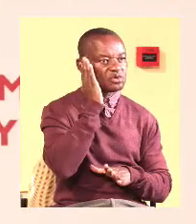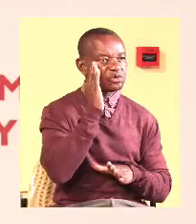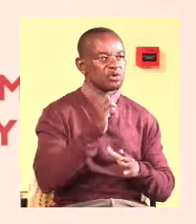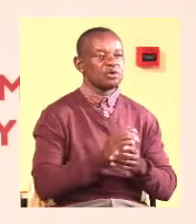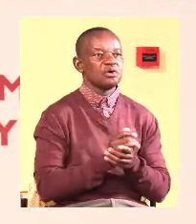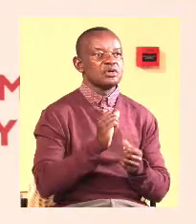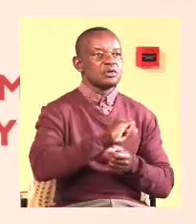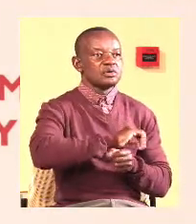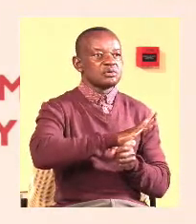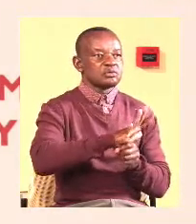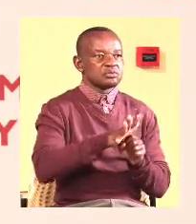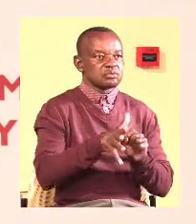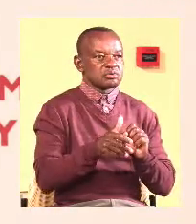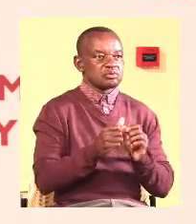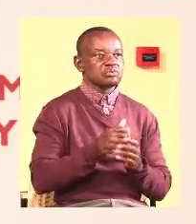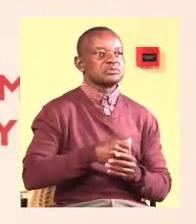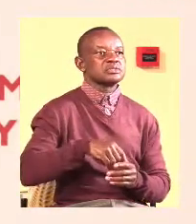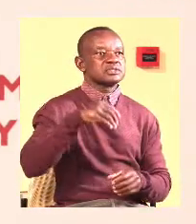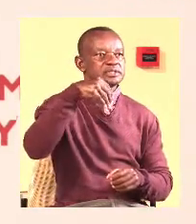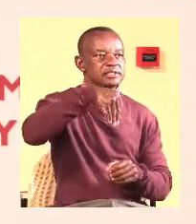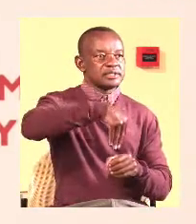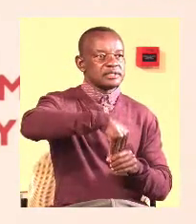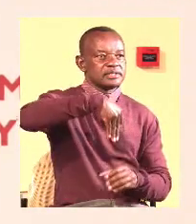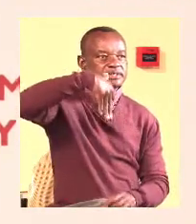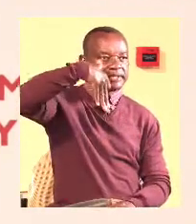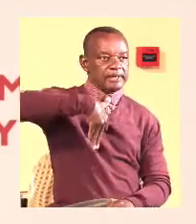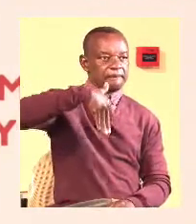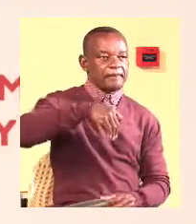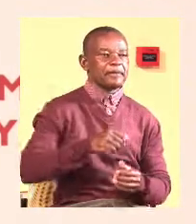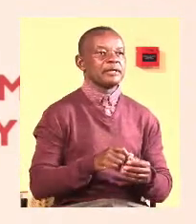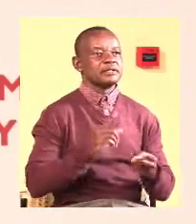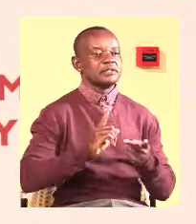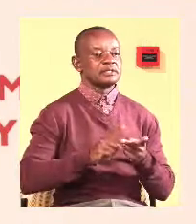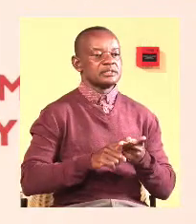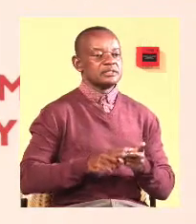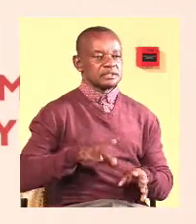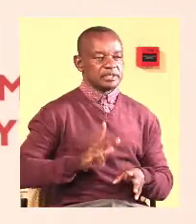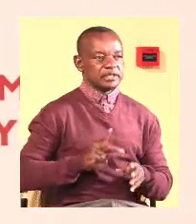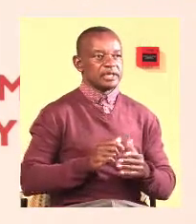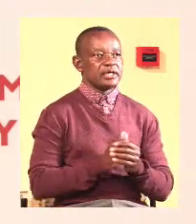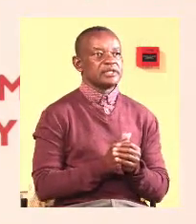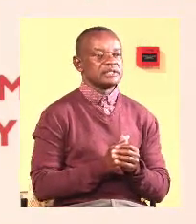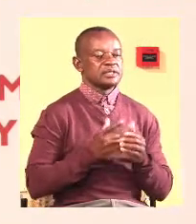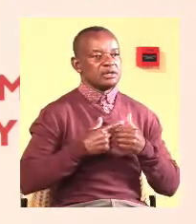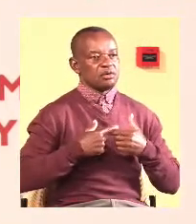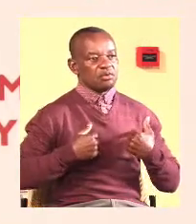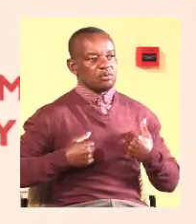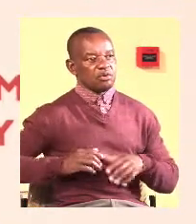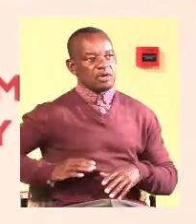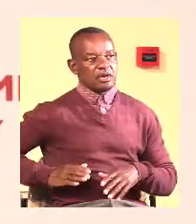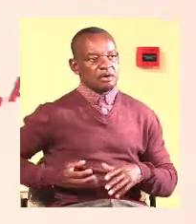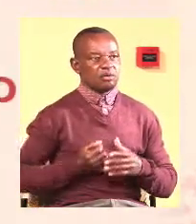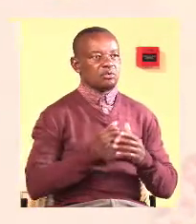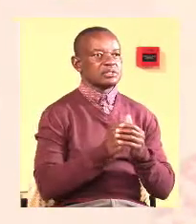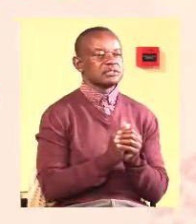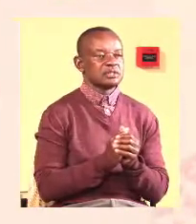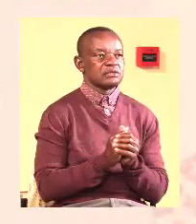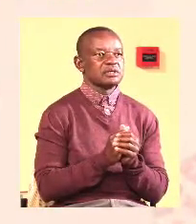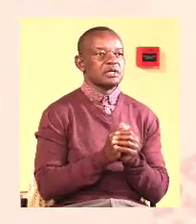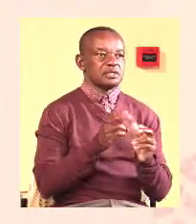Namibia. We also want to unpack the lockdown measures. It's very important. And I'm very,